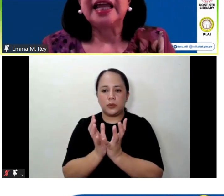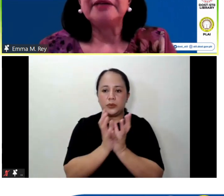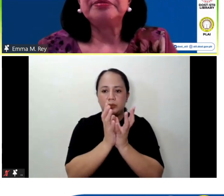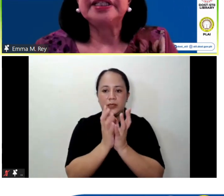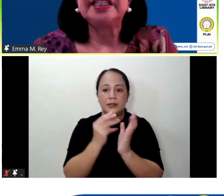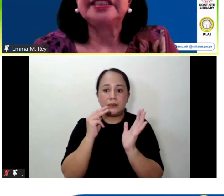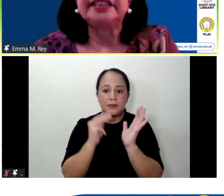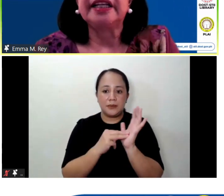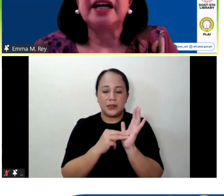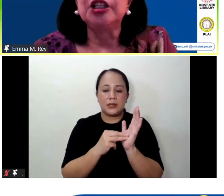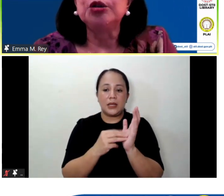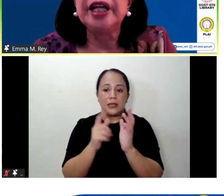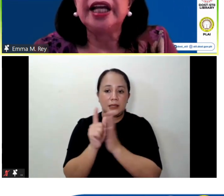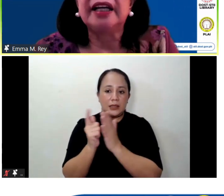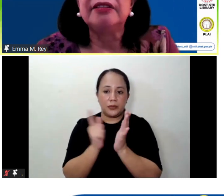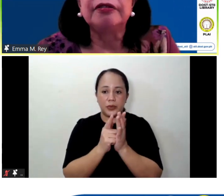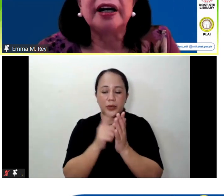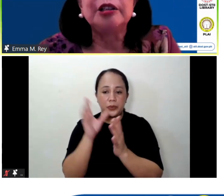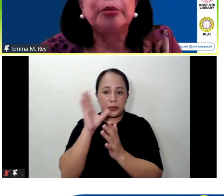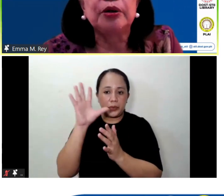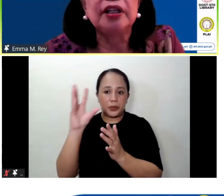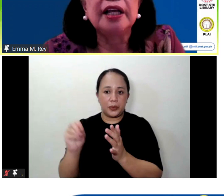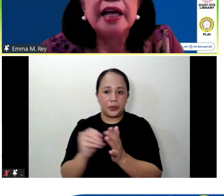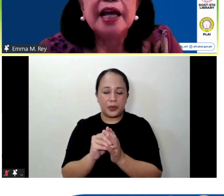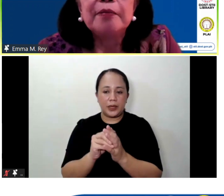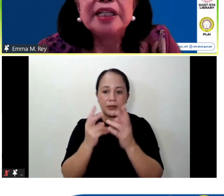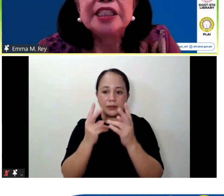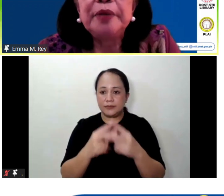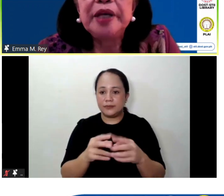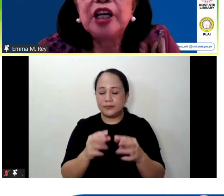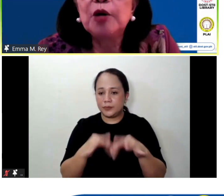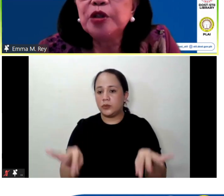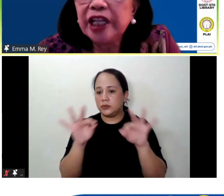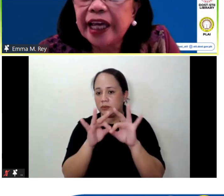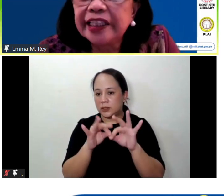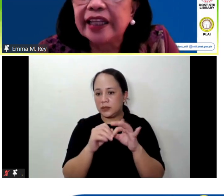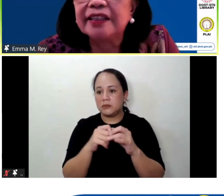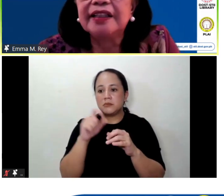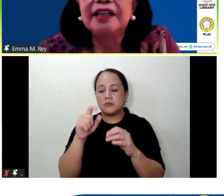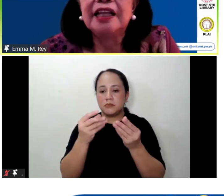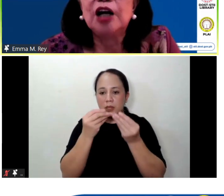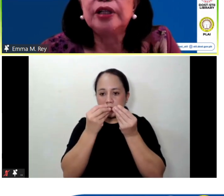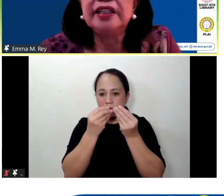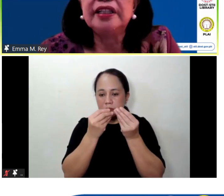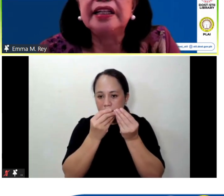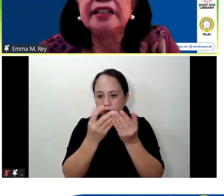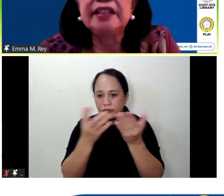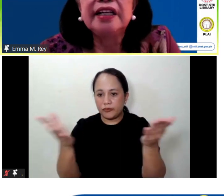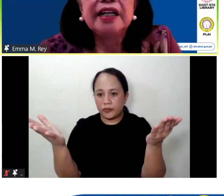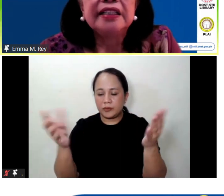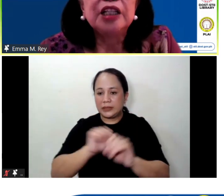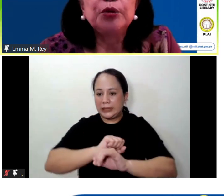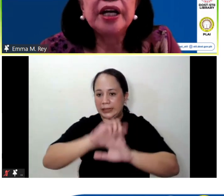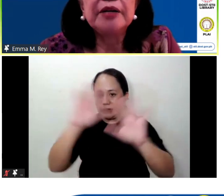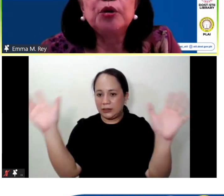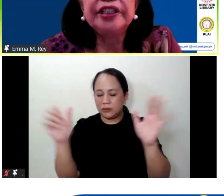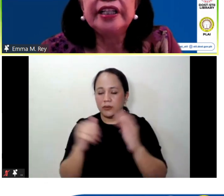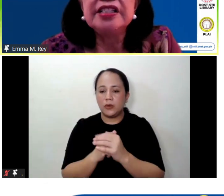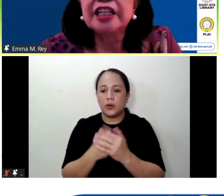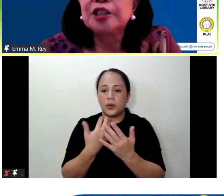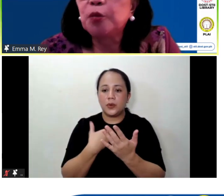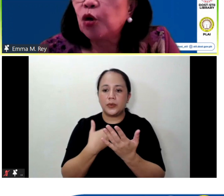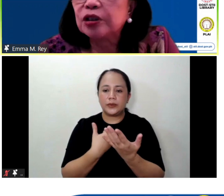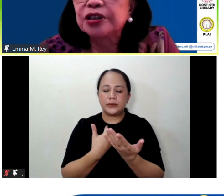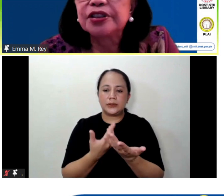that libraries are unique and valuable must be communicated loud and clear, that we are more